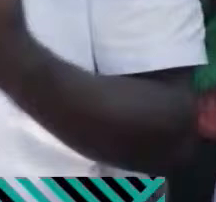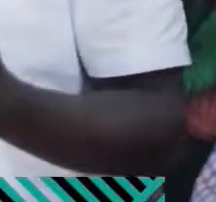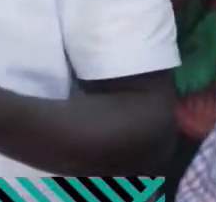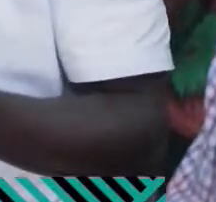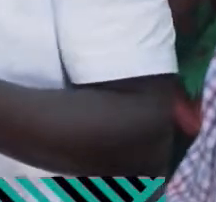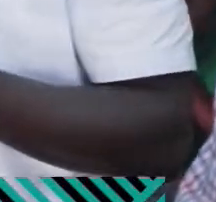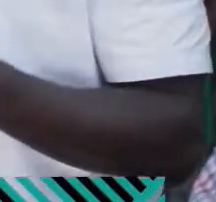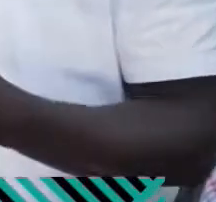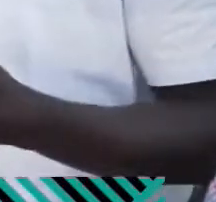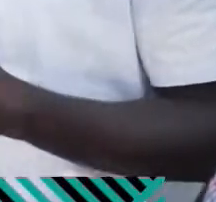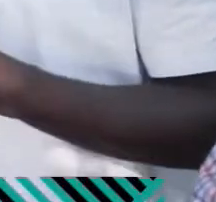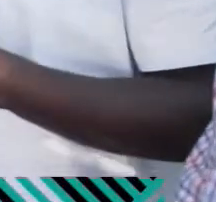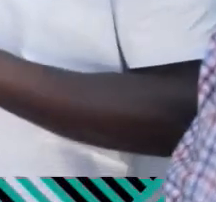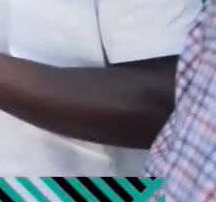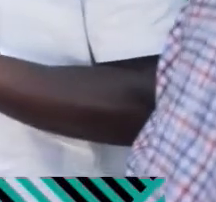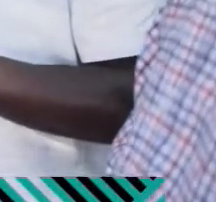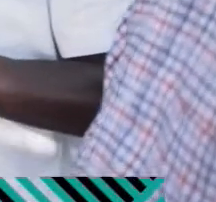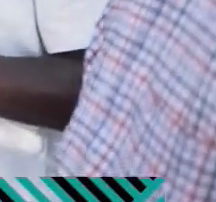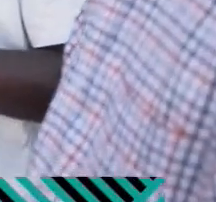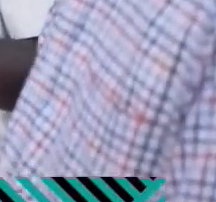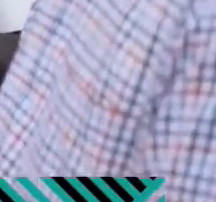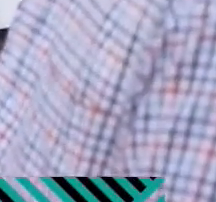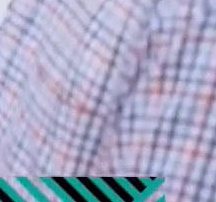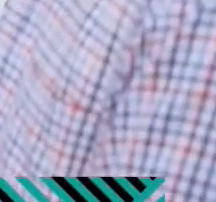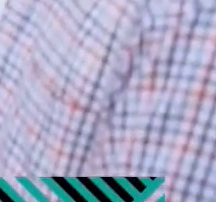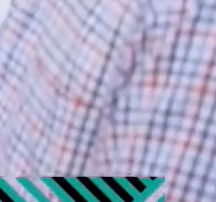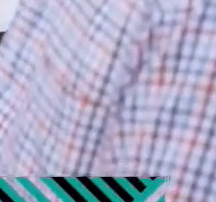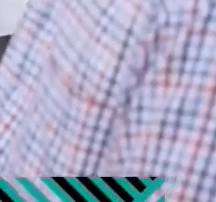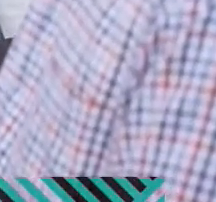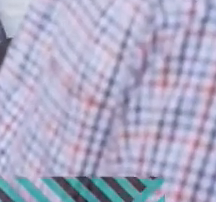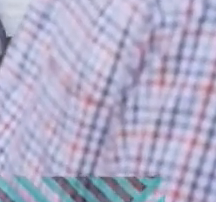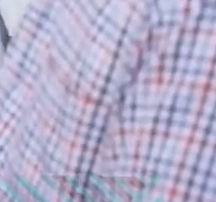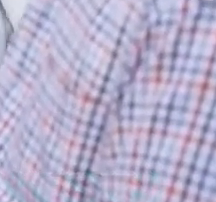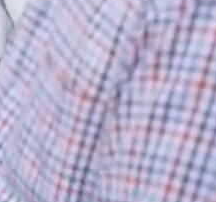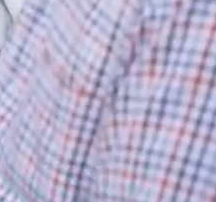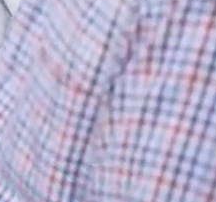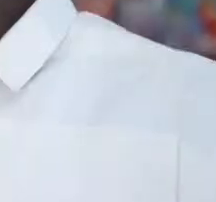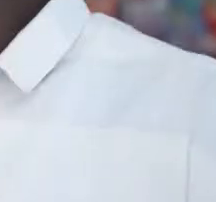and get hot water for the kids. I'm able to be bathing the little girl.